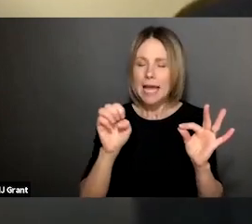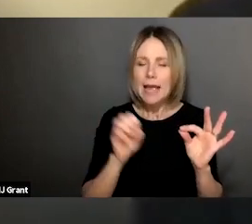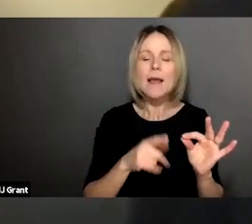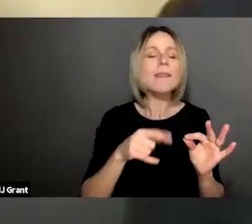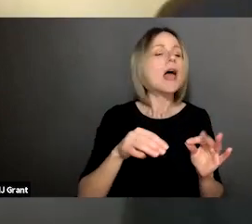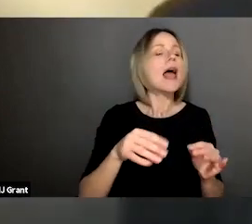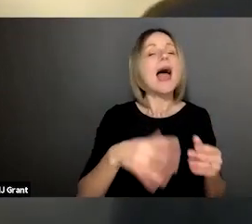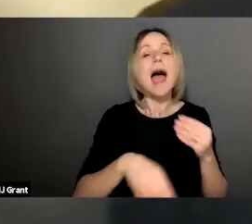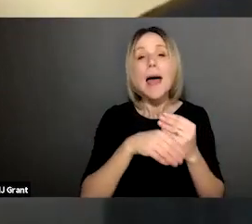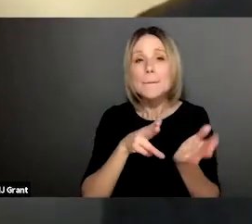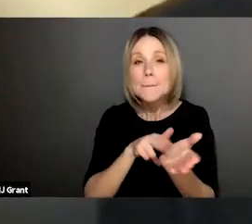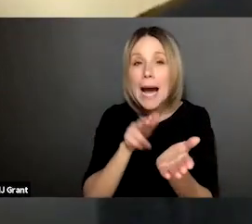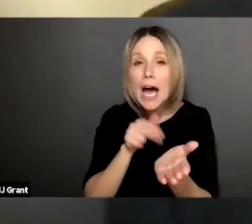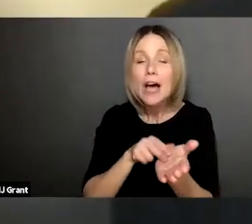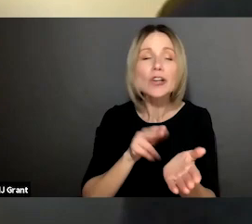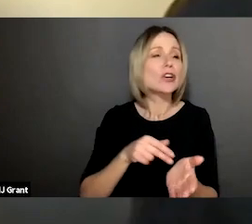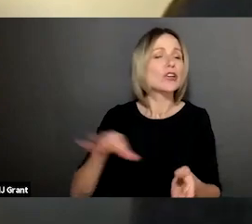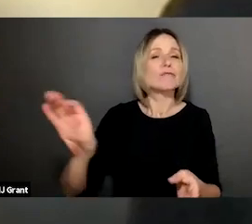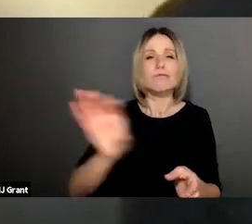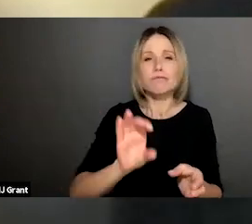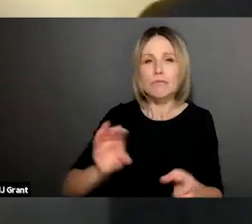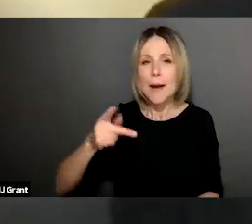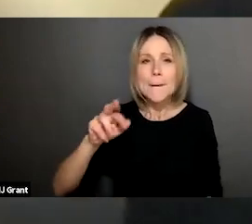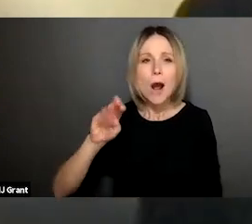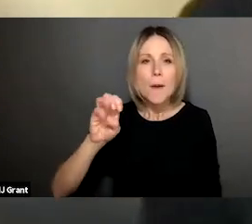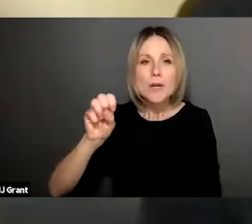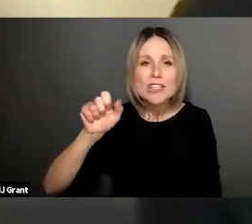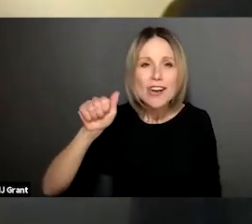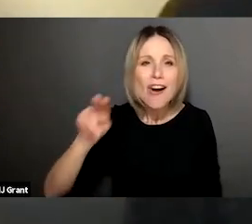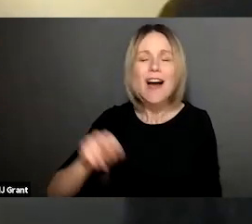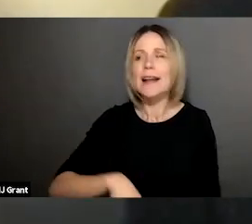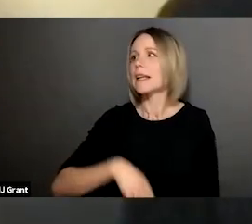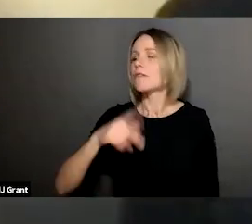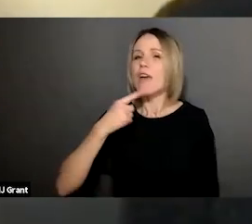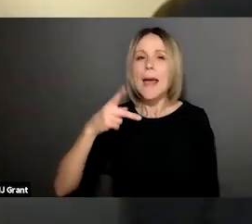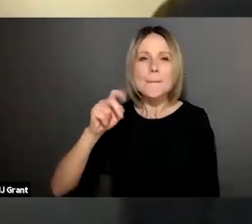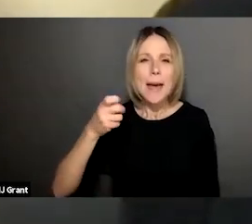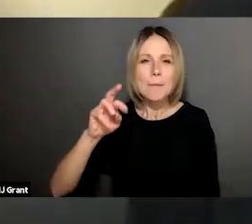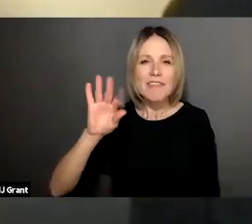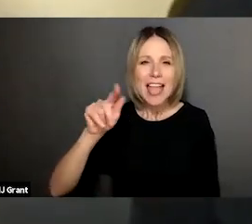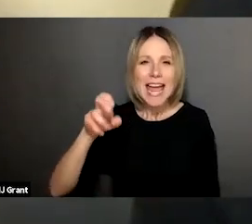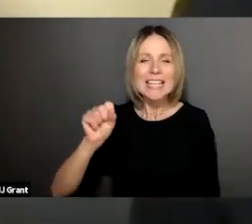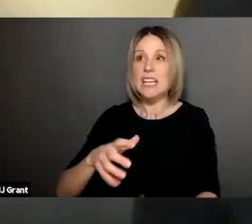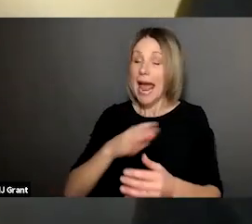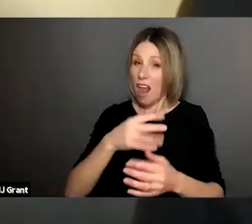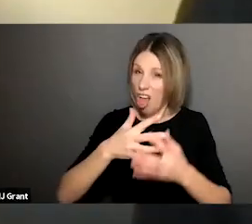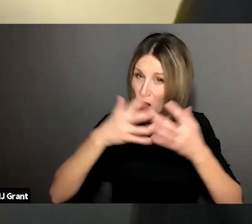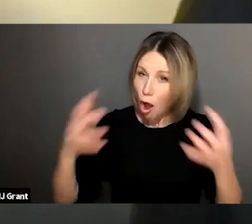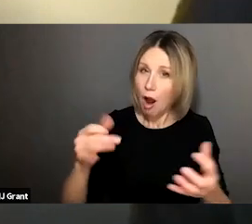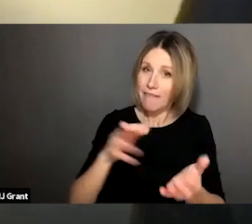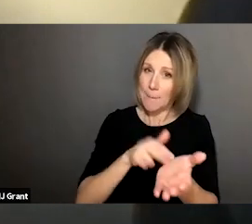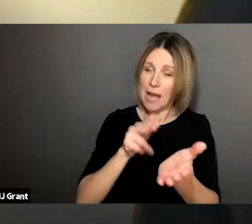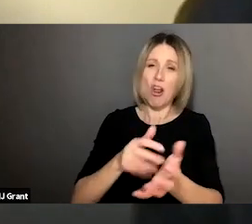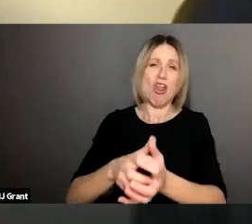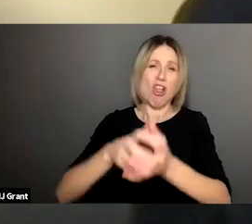flakes. And you're going to use a lot of butter and a lot of Parmesan. Like people look at you a little funny. There's so much in there.